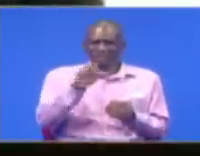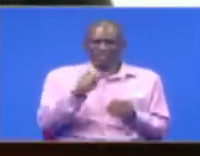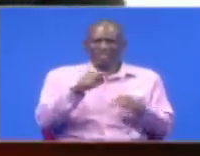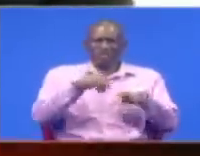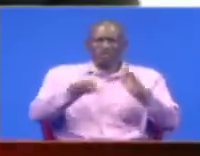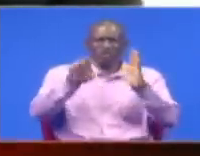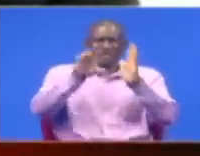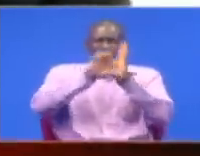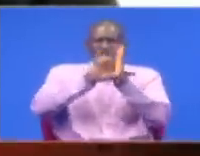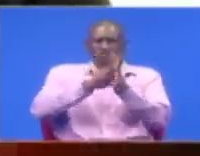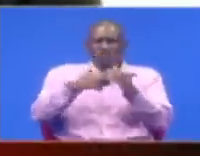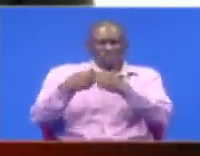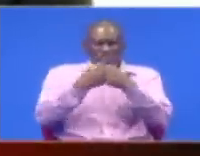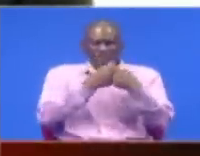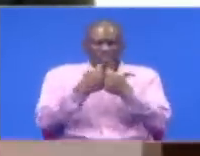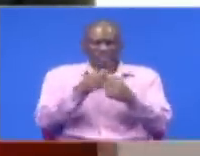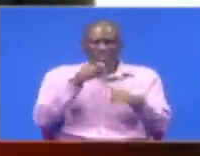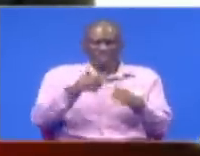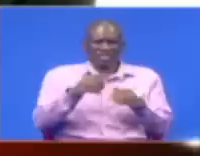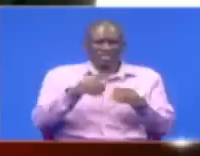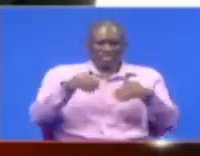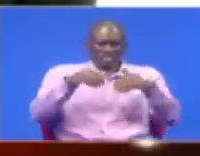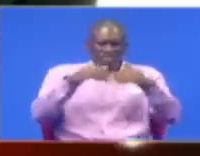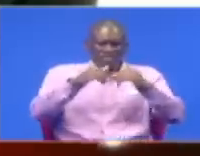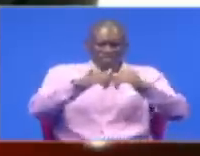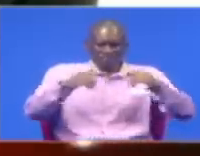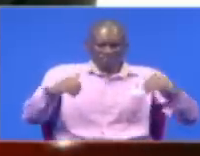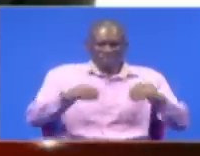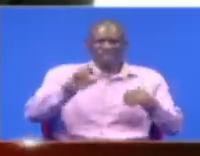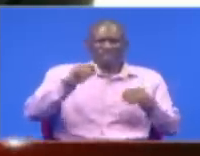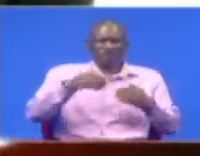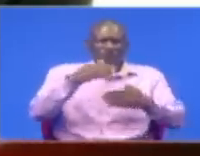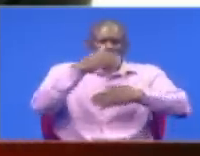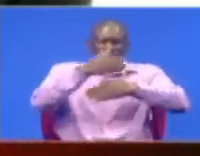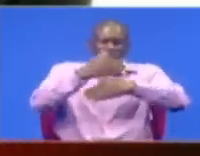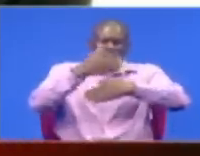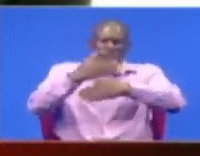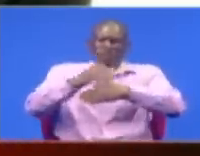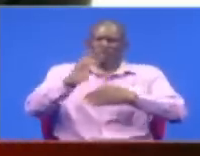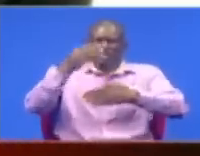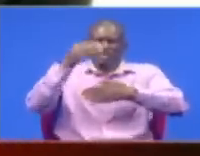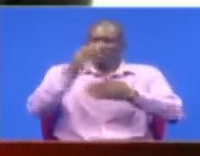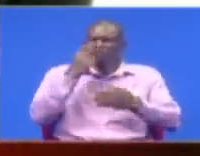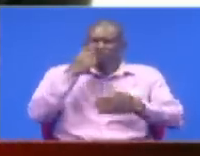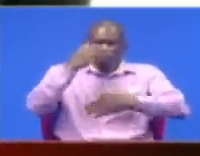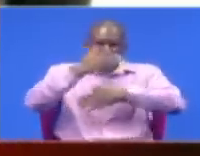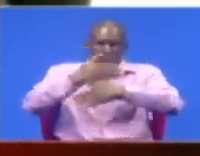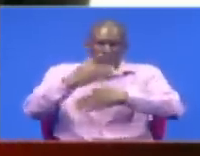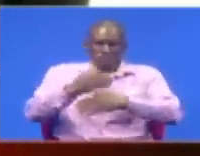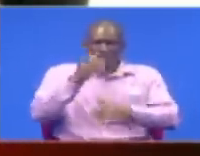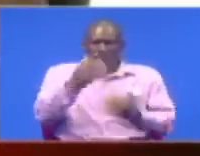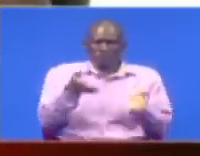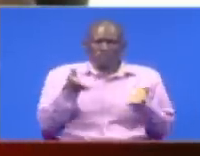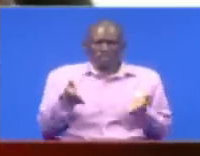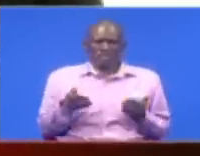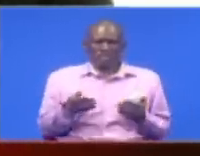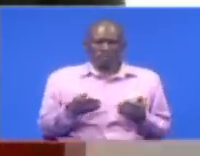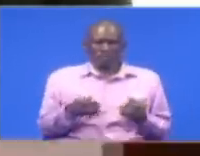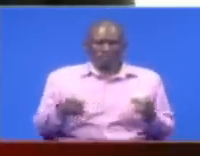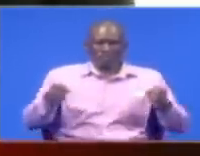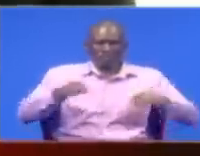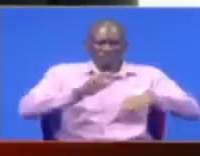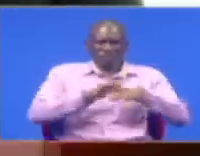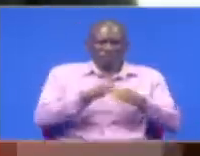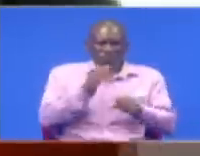legal difficulty of delimiting the Kenya-Sudan boundary, which is now prescient as we are dealing with